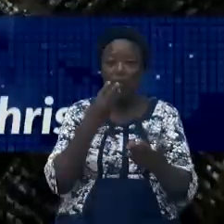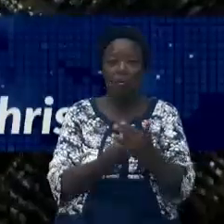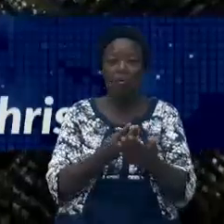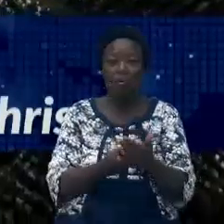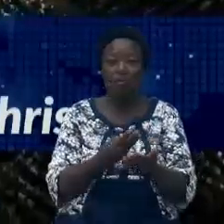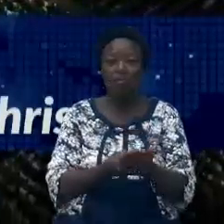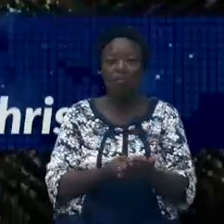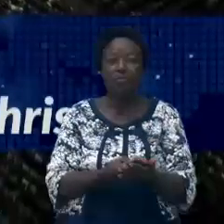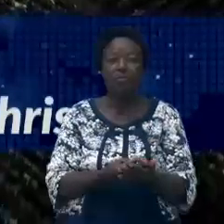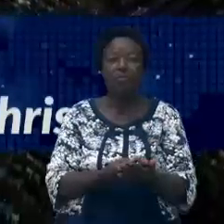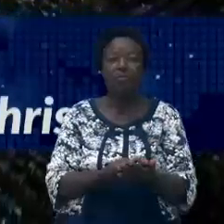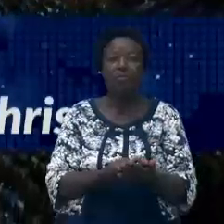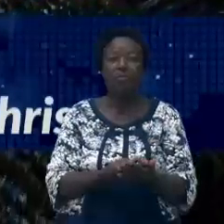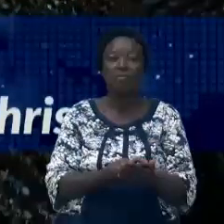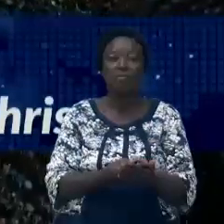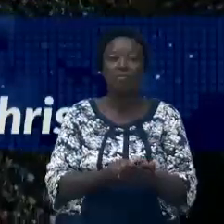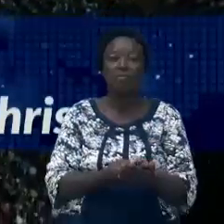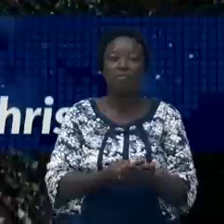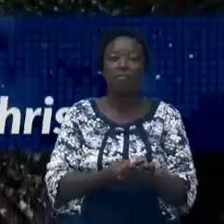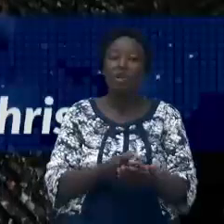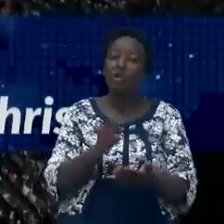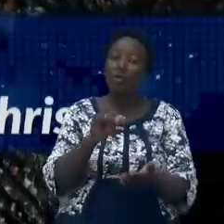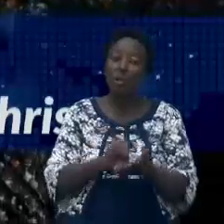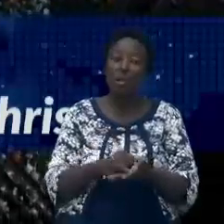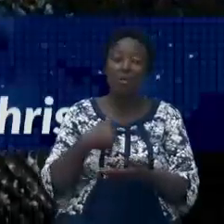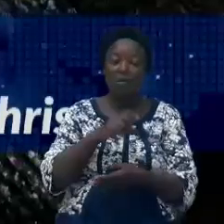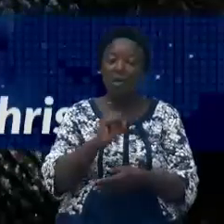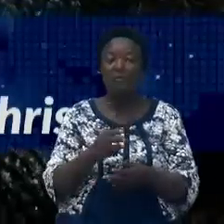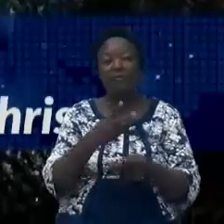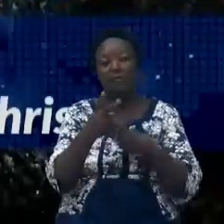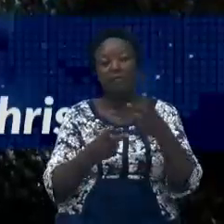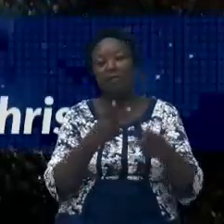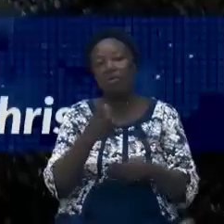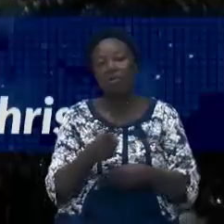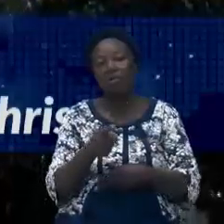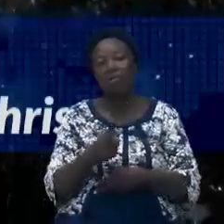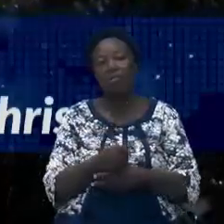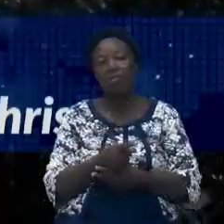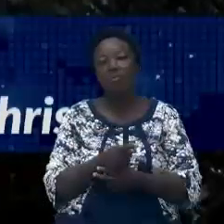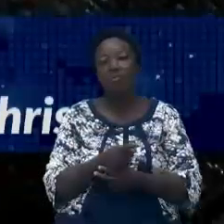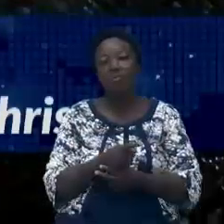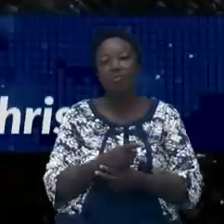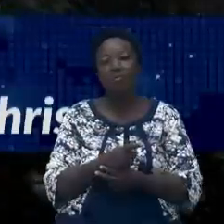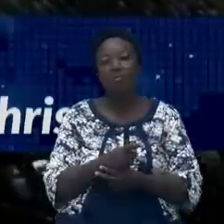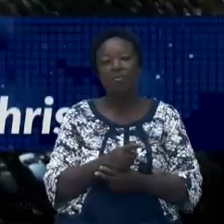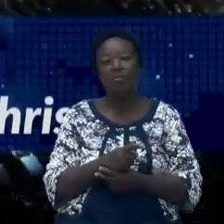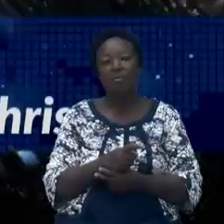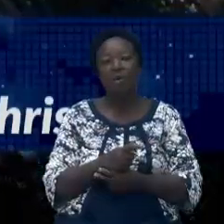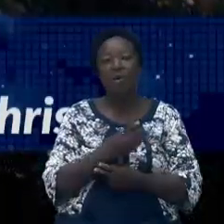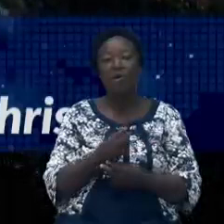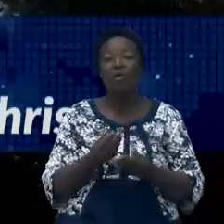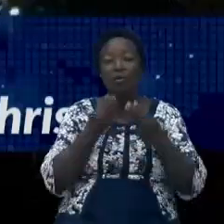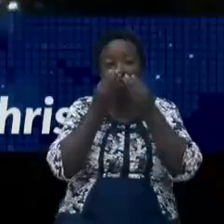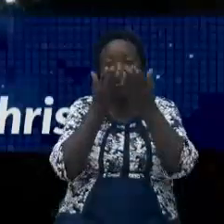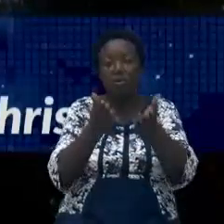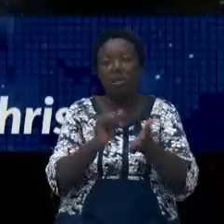legibly, write clearly, so that we can be in touch with you. We'll be